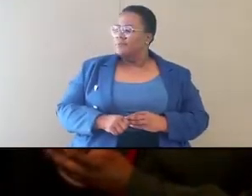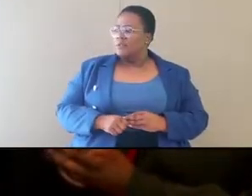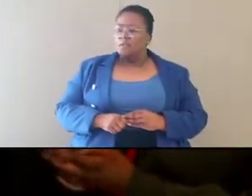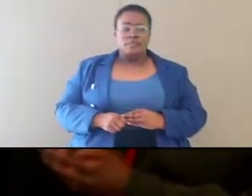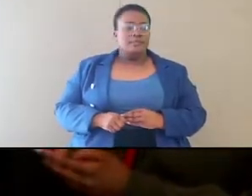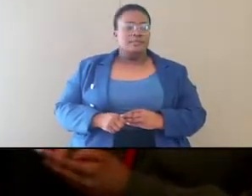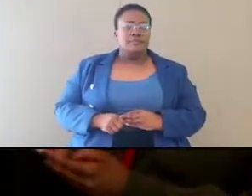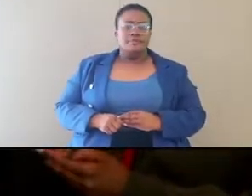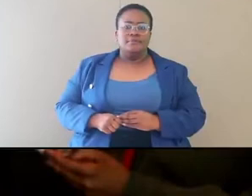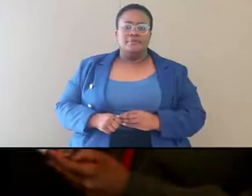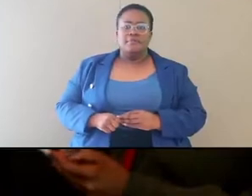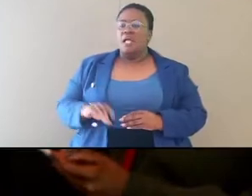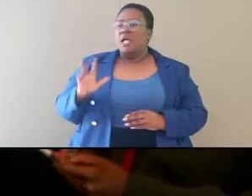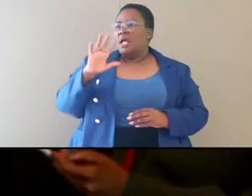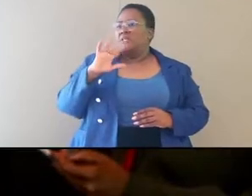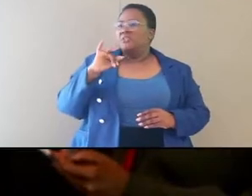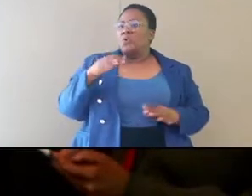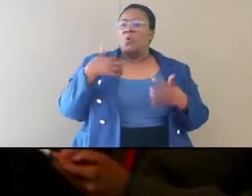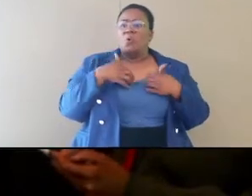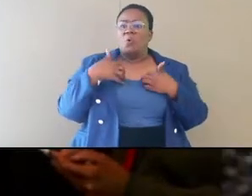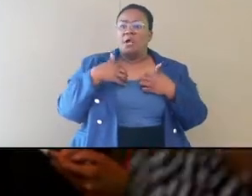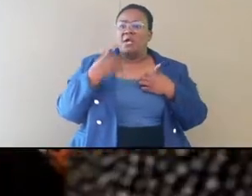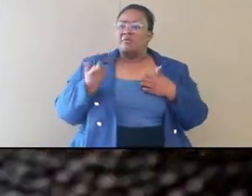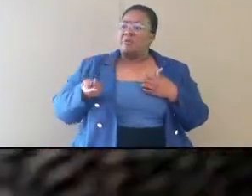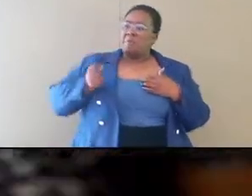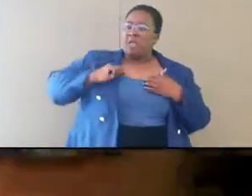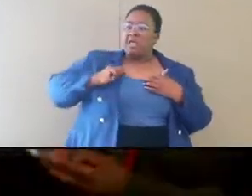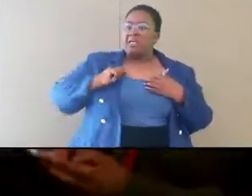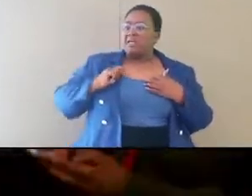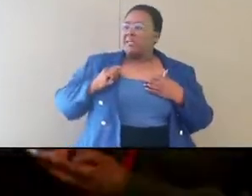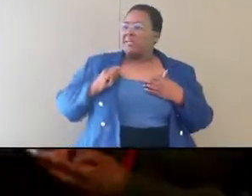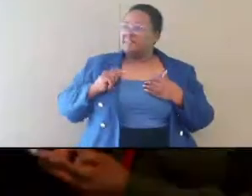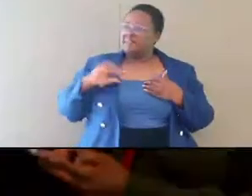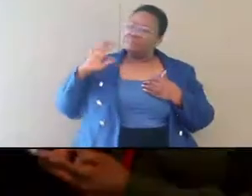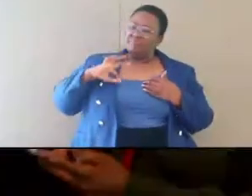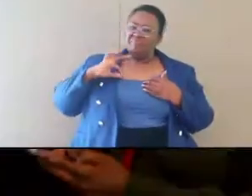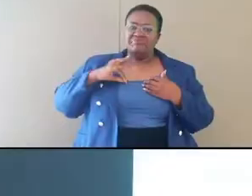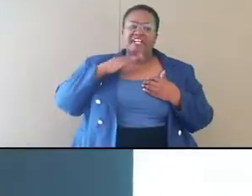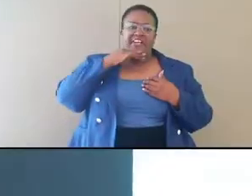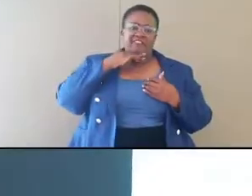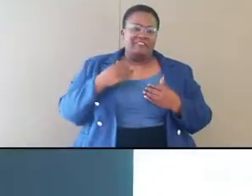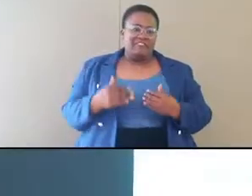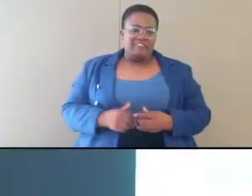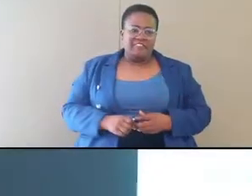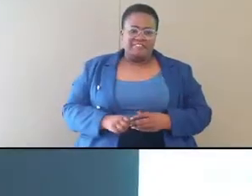Don't worry, get paid enough to change the program. It's part of my job description.